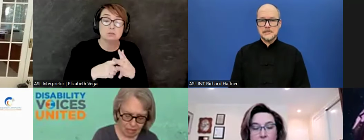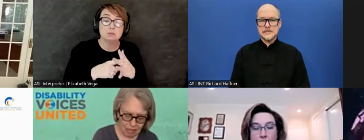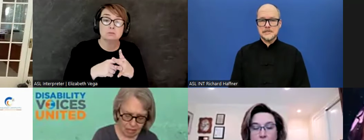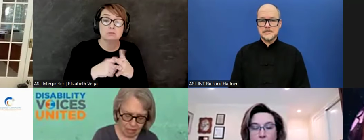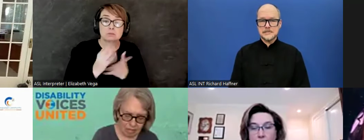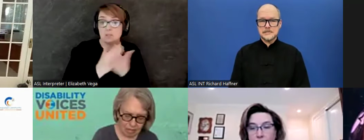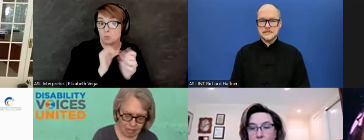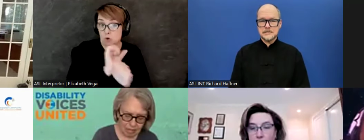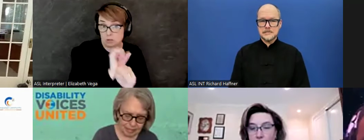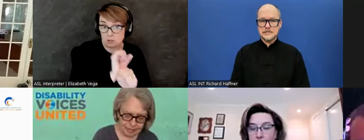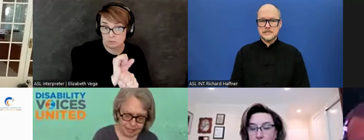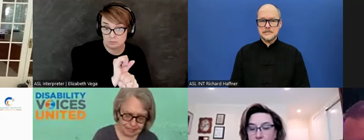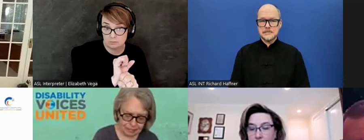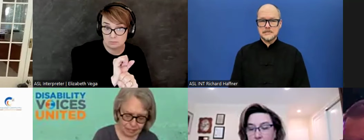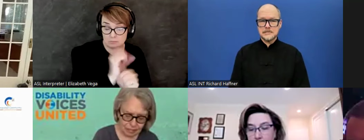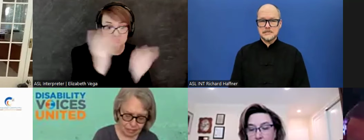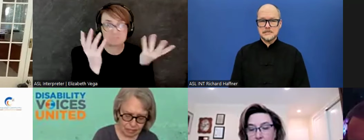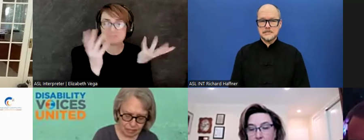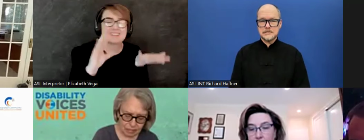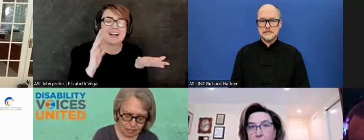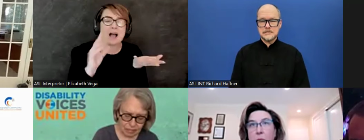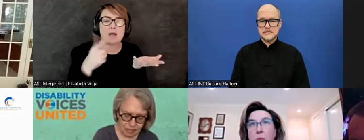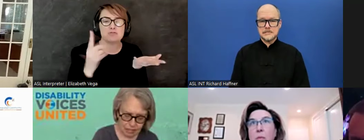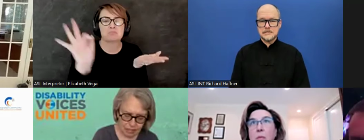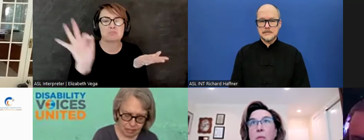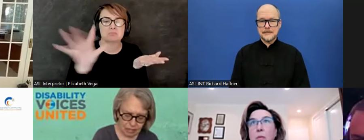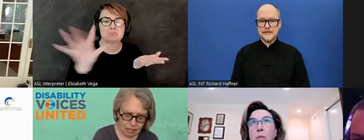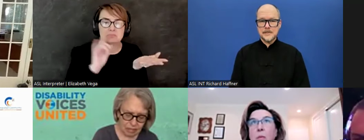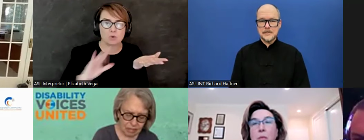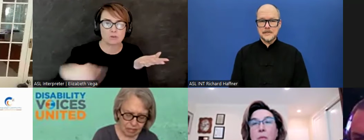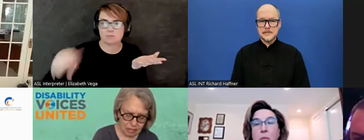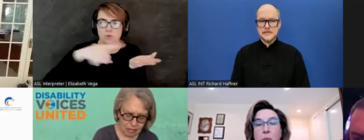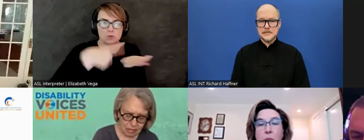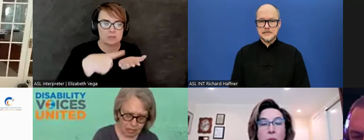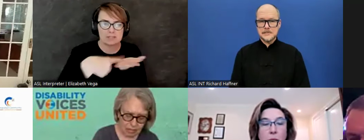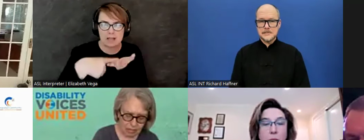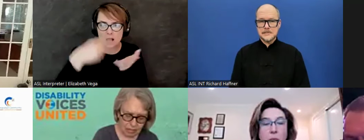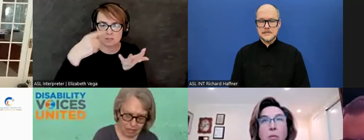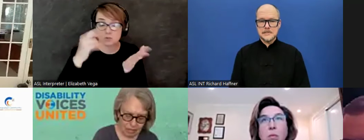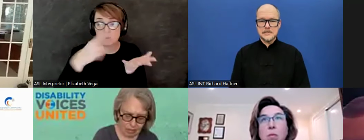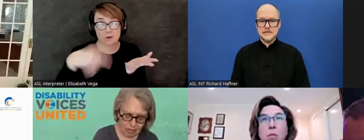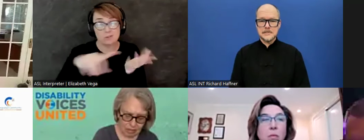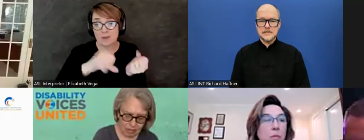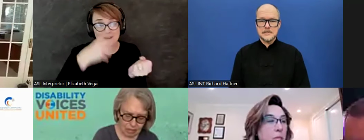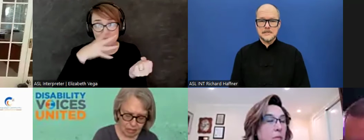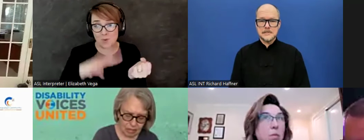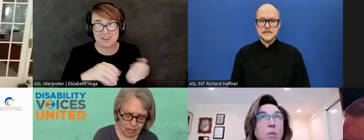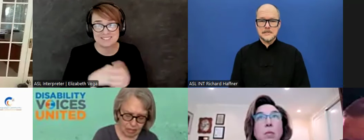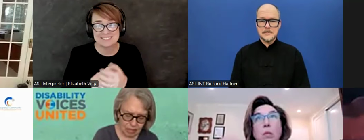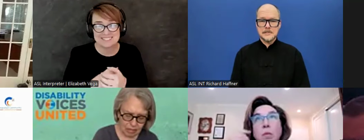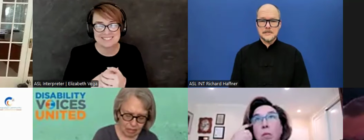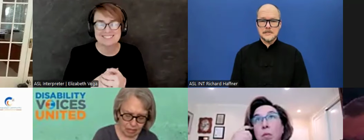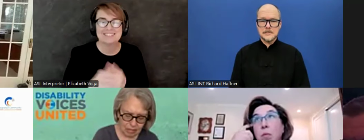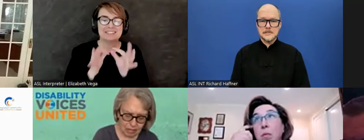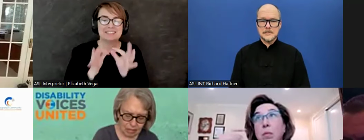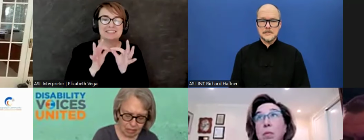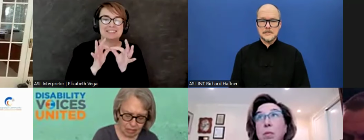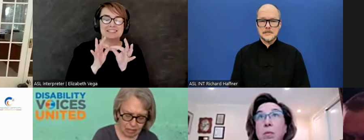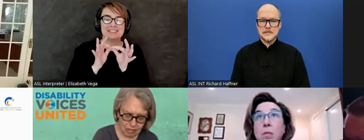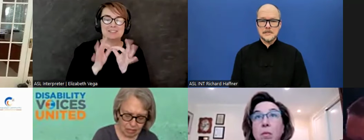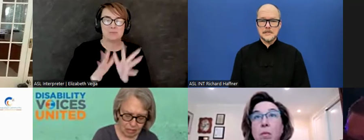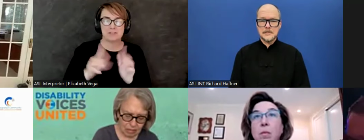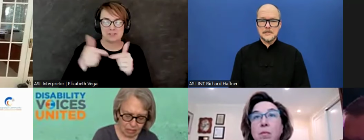started. Again, I'm just throwing this out there for your deliberation or for you to ignore, but to be